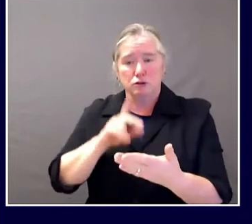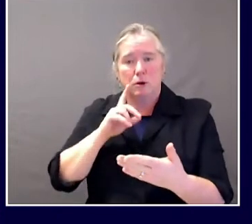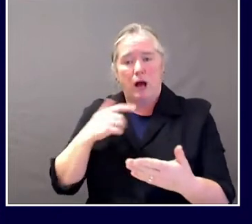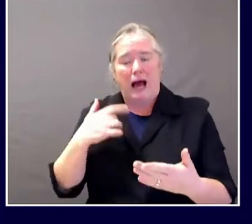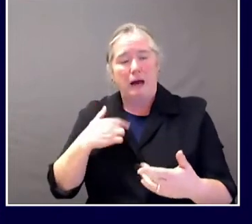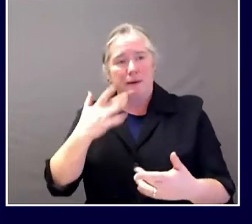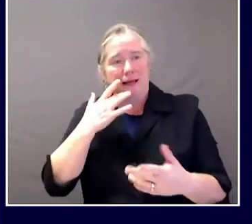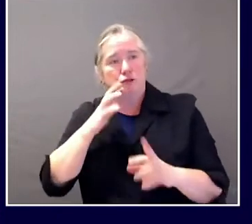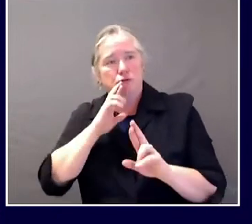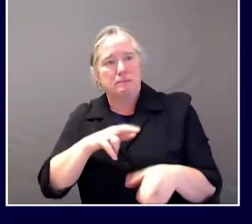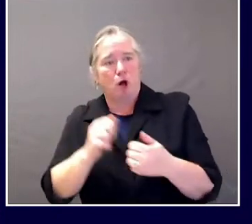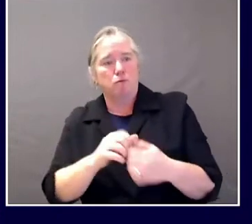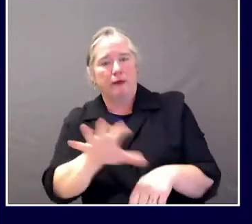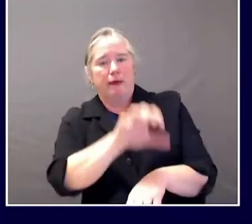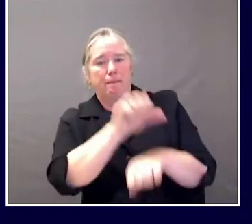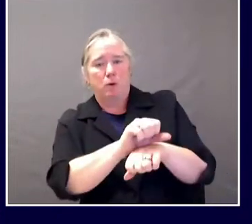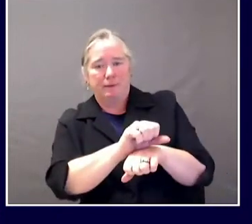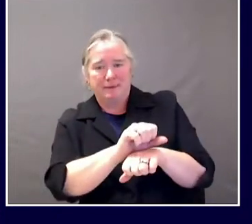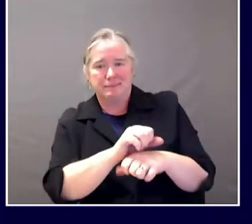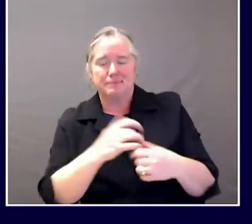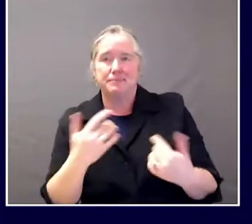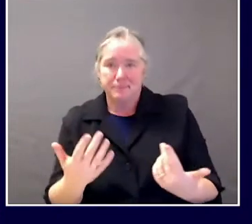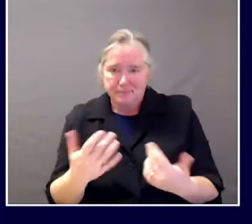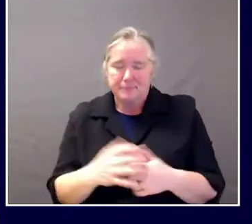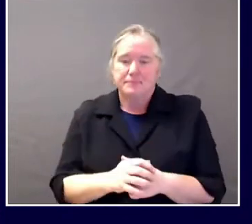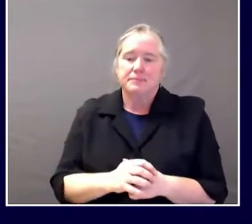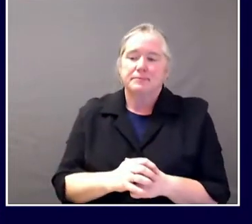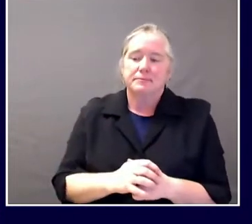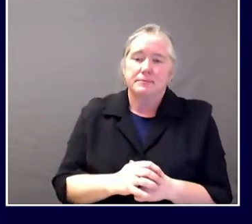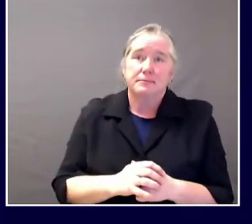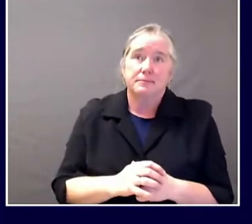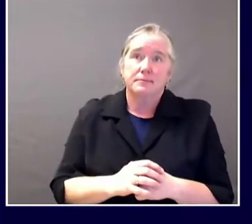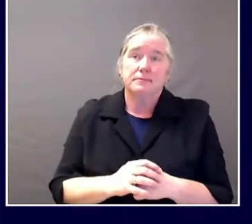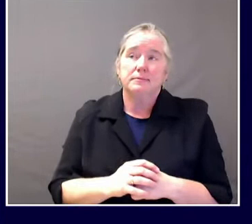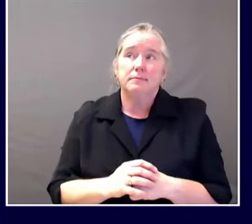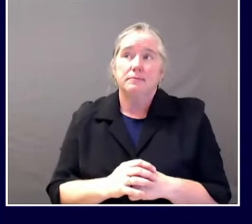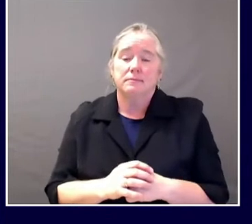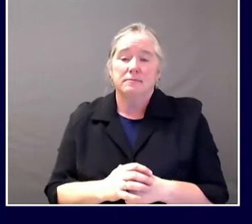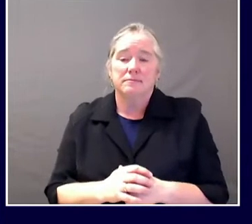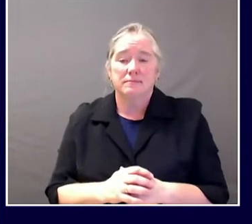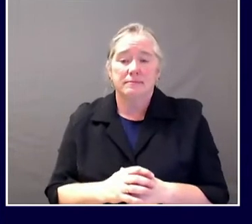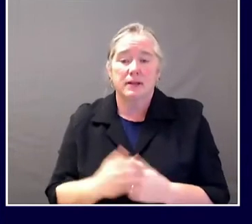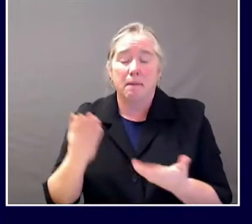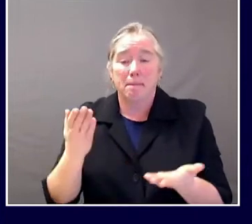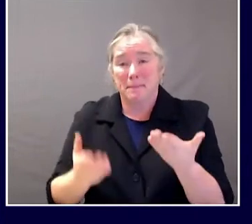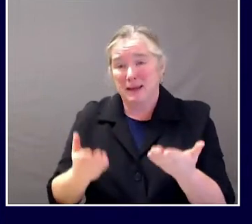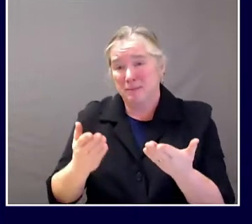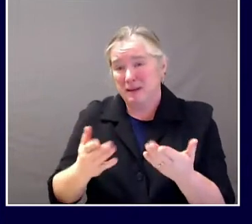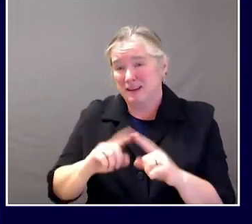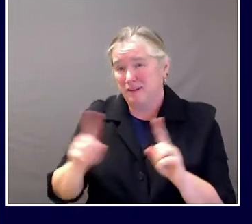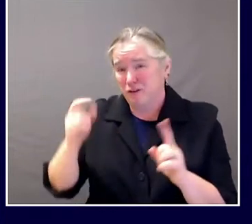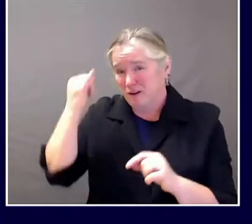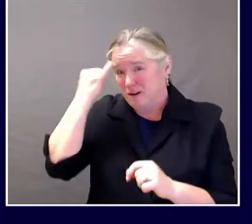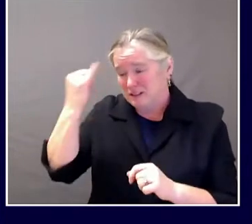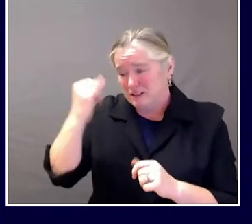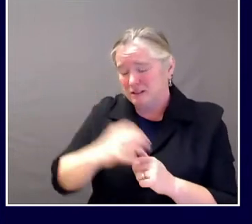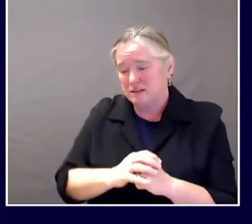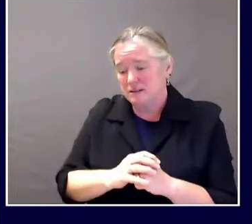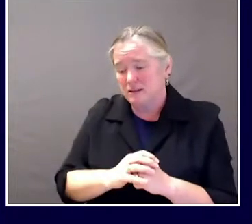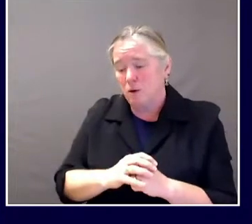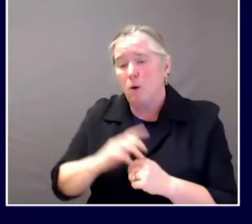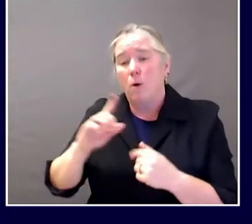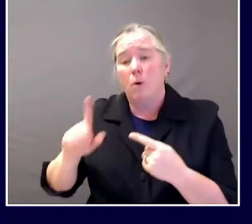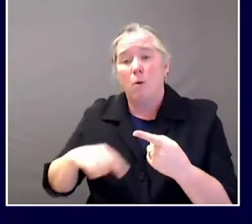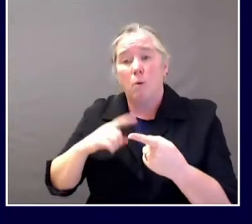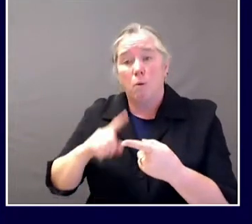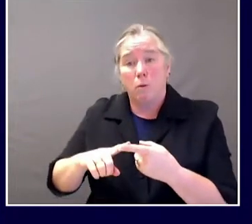that. That process, it may end up being easier to just ask folks to register once the vaccine